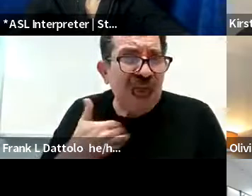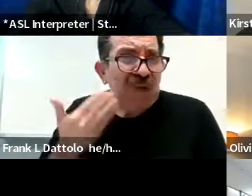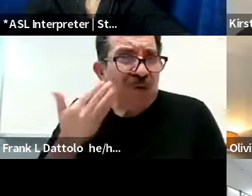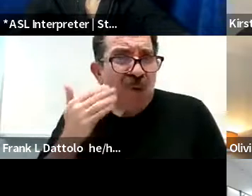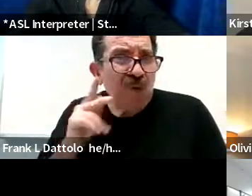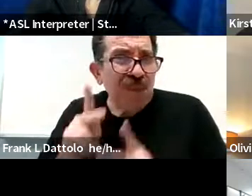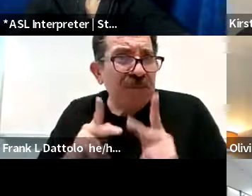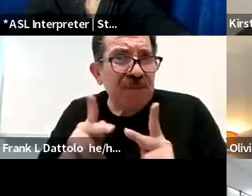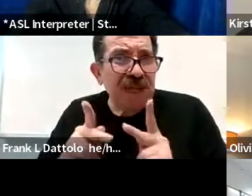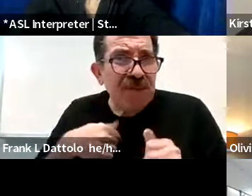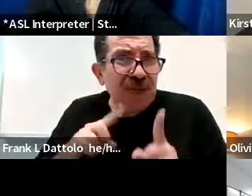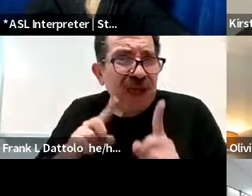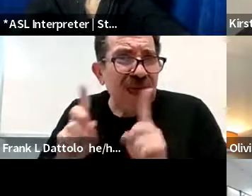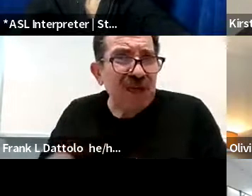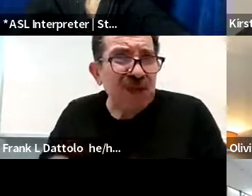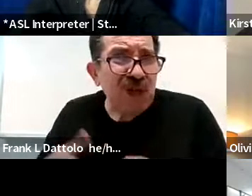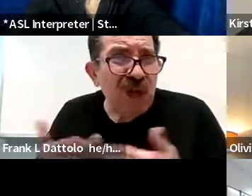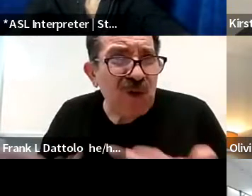would I be seeing?